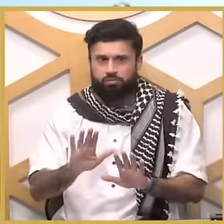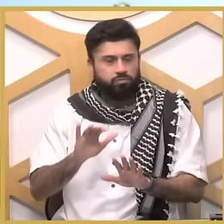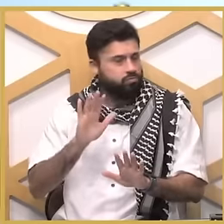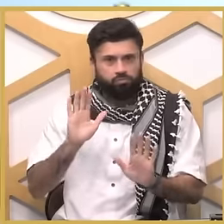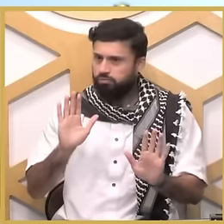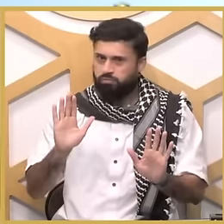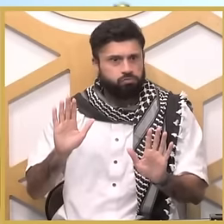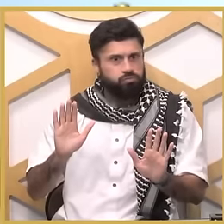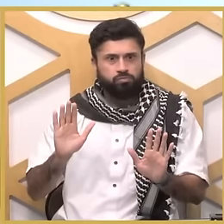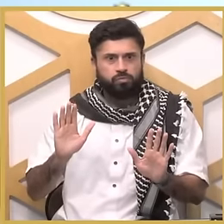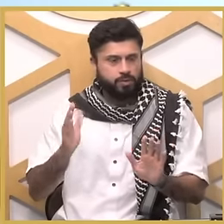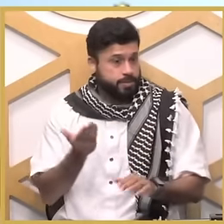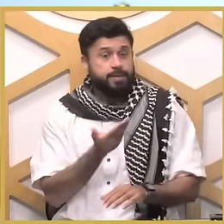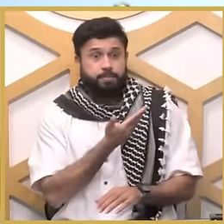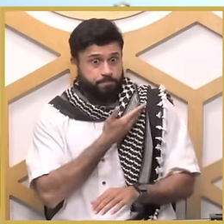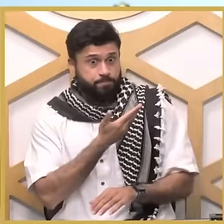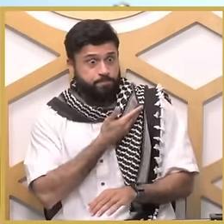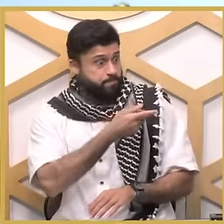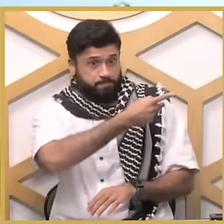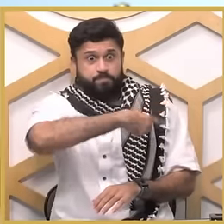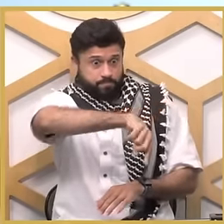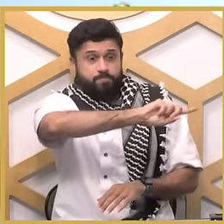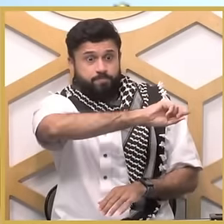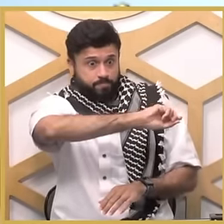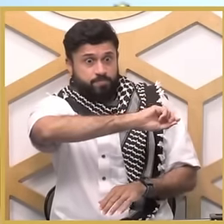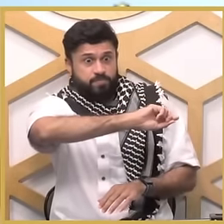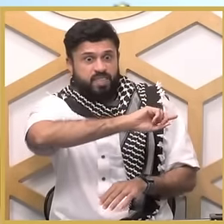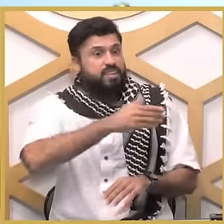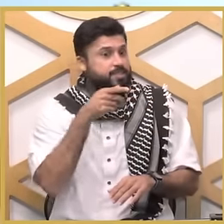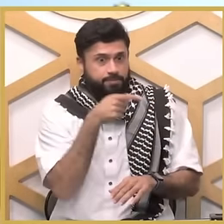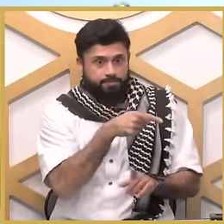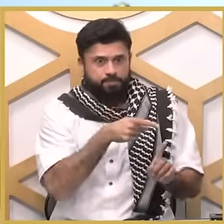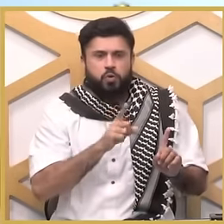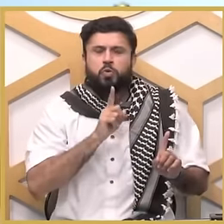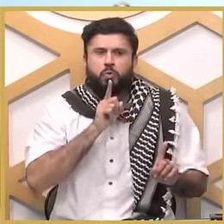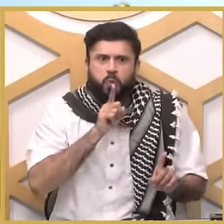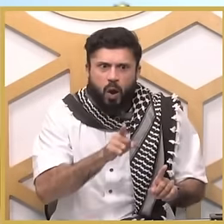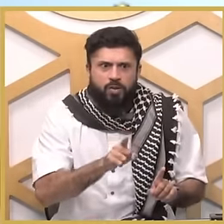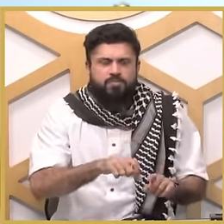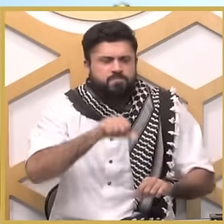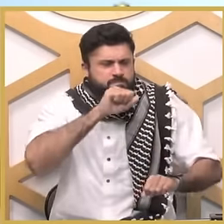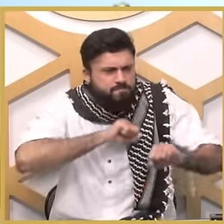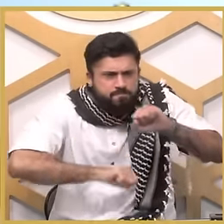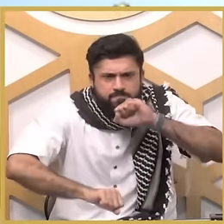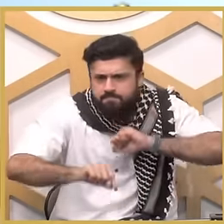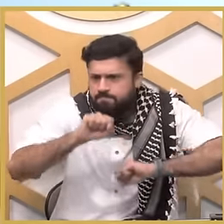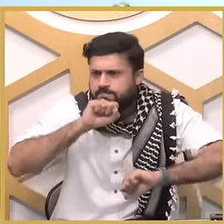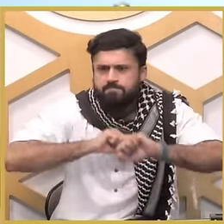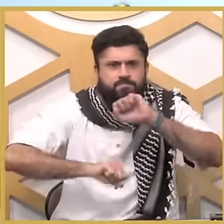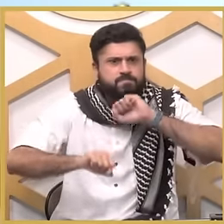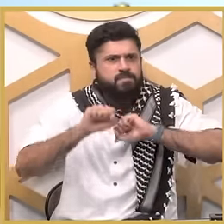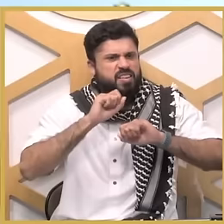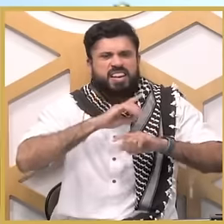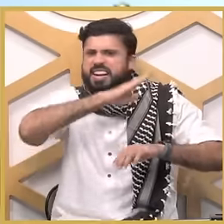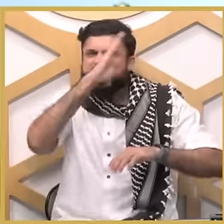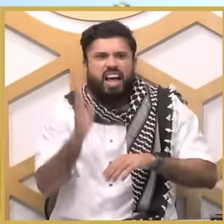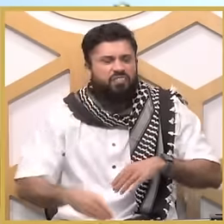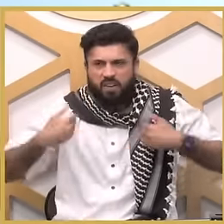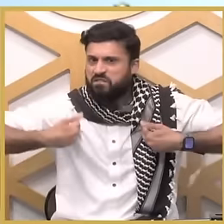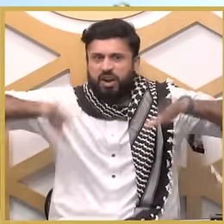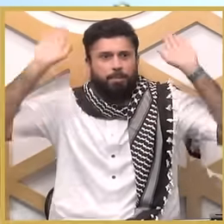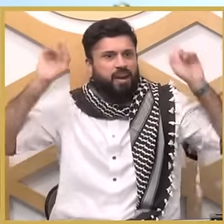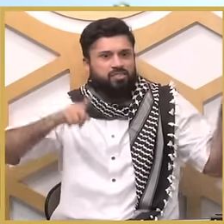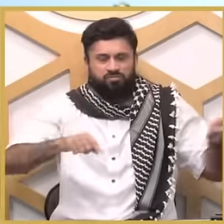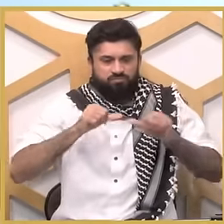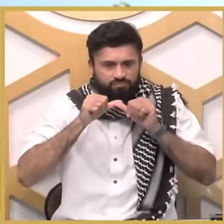outside of Gaza. May Allah subhanahu wa ta'ala grant them the full reward. May Allah subhanahu wa ta'ala reward them and grant them shahada. Mm-hmm. And may Allah azza wa jal compensate